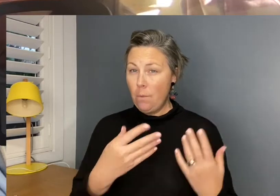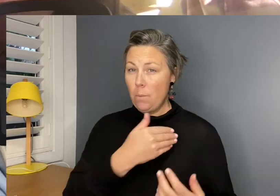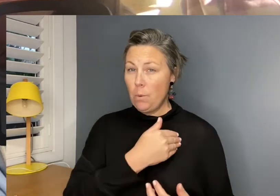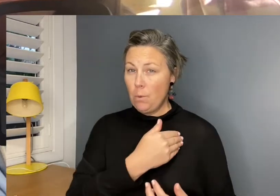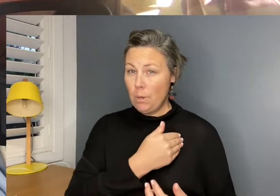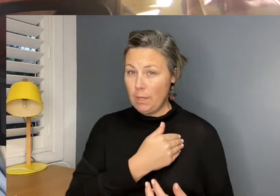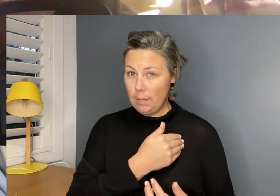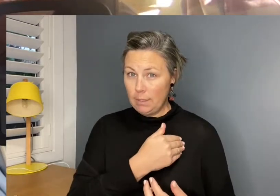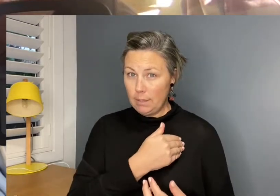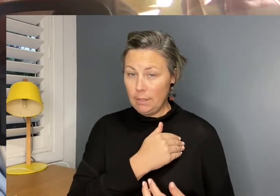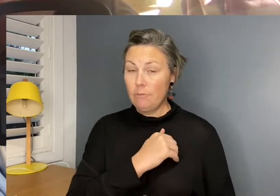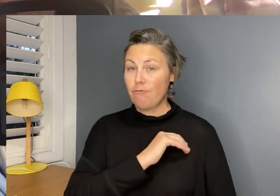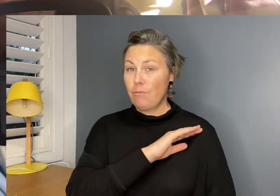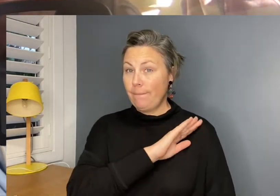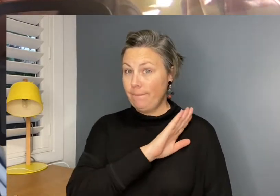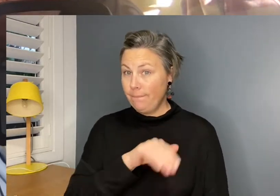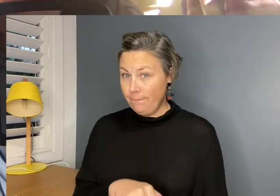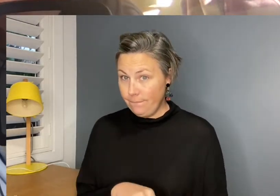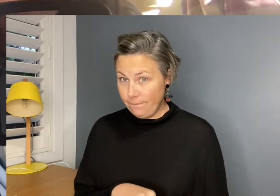at the hospital.